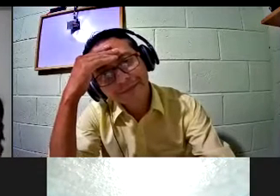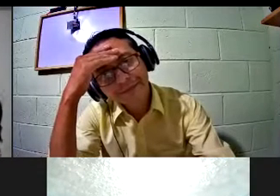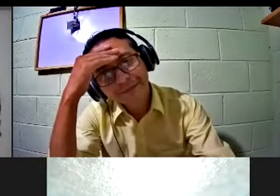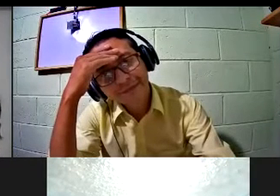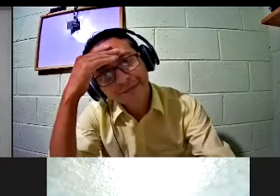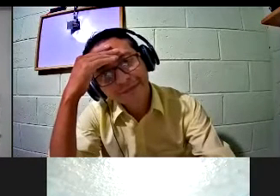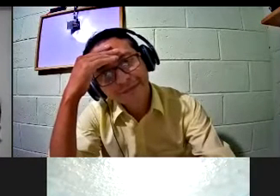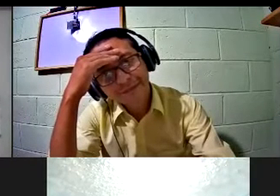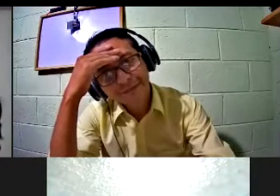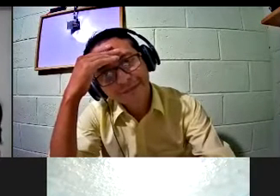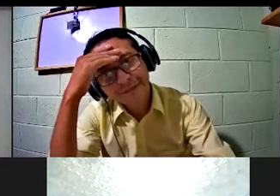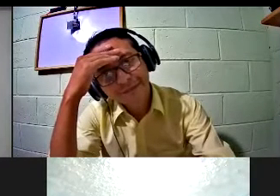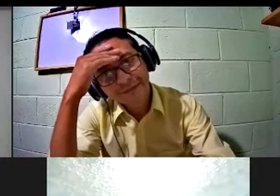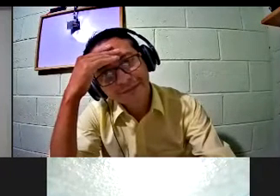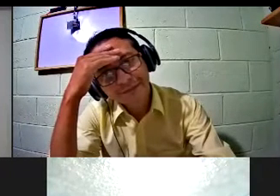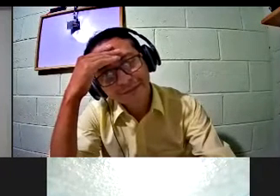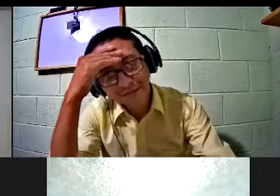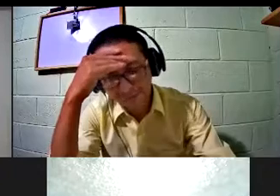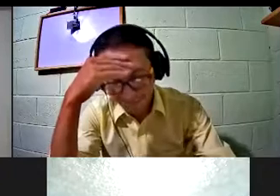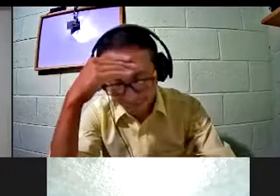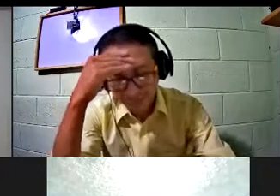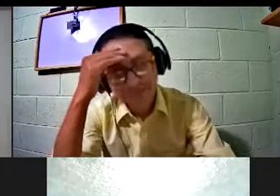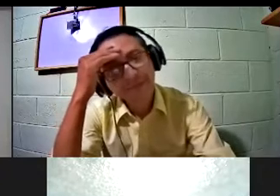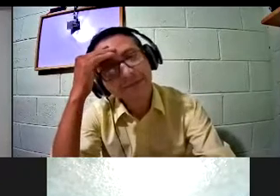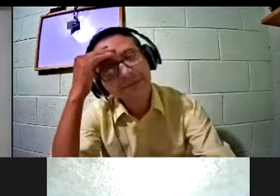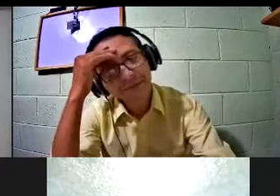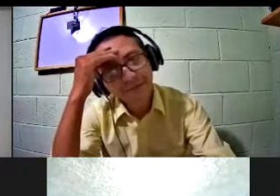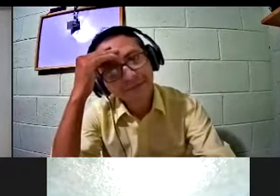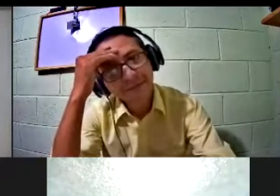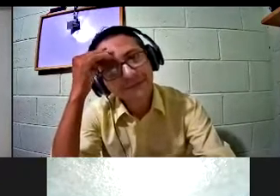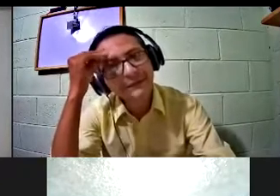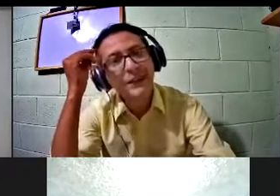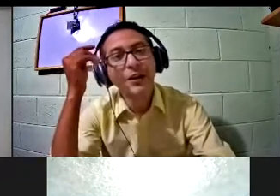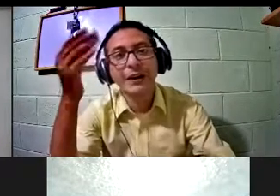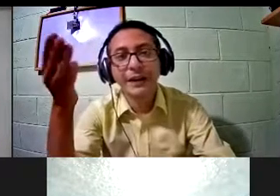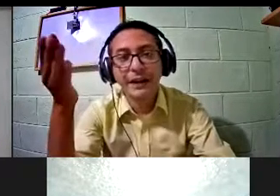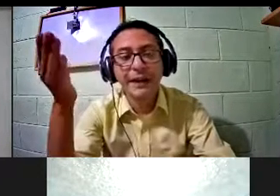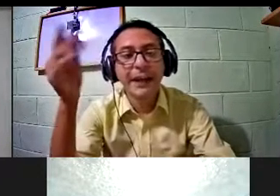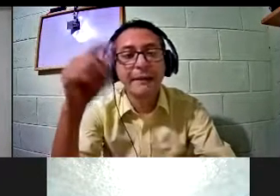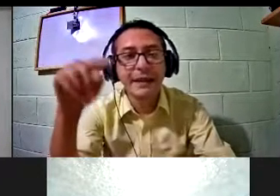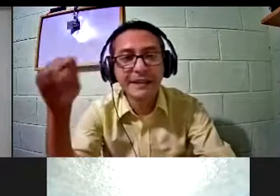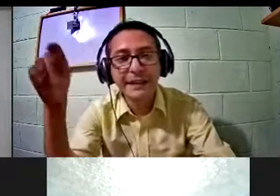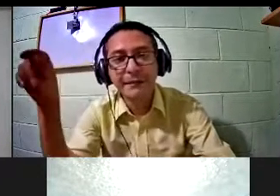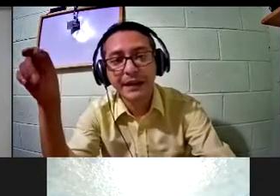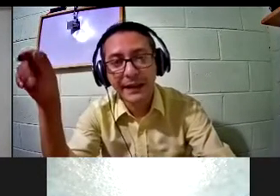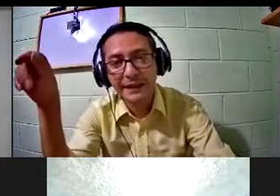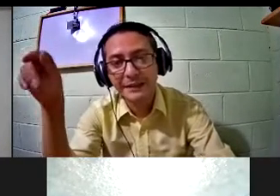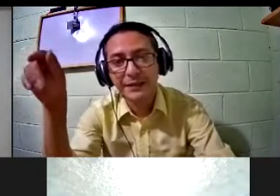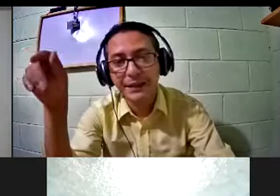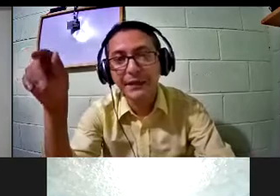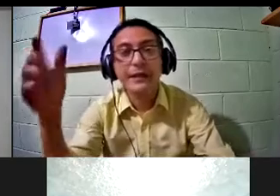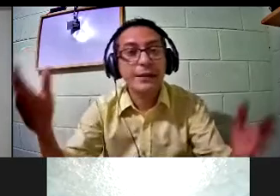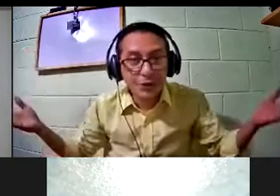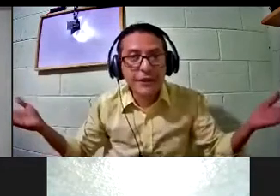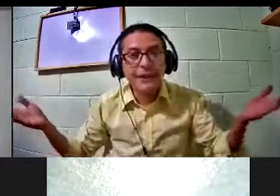I am visiting my parents during the weekend. Okay, I am visiting my clients